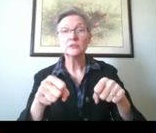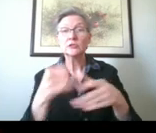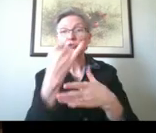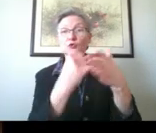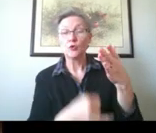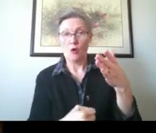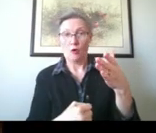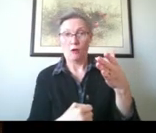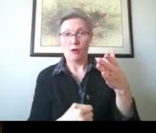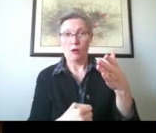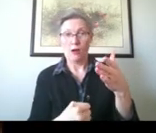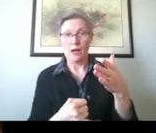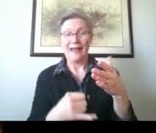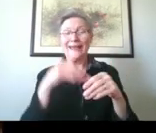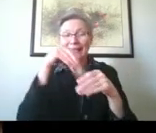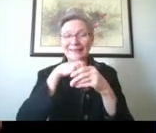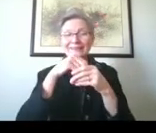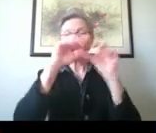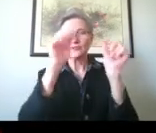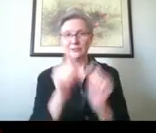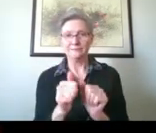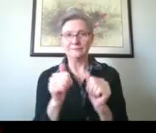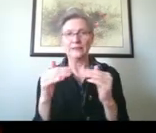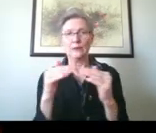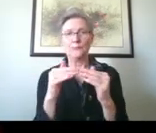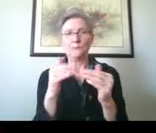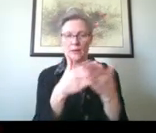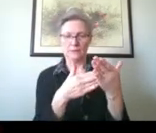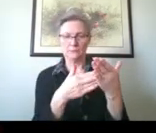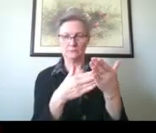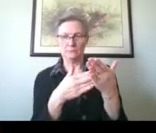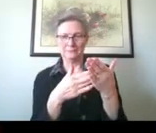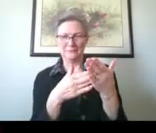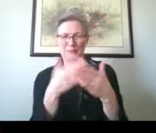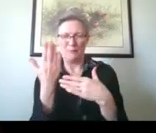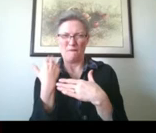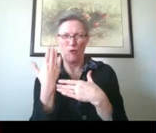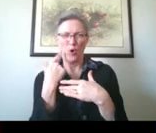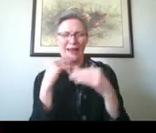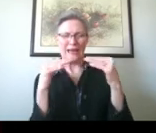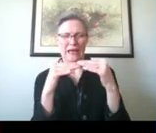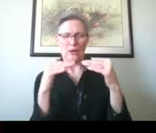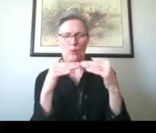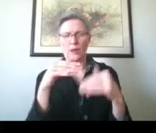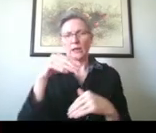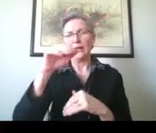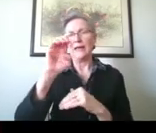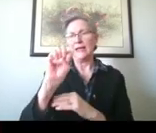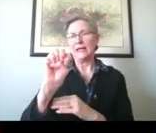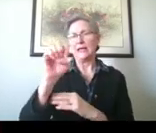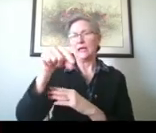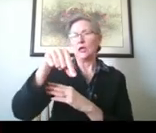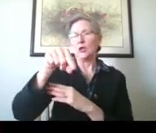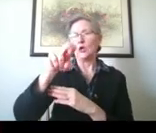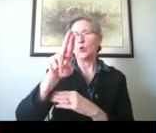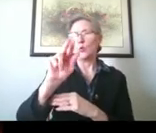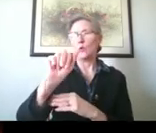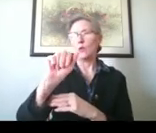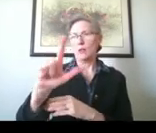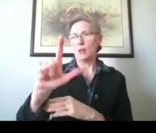draw in equal parts, okay? So like we talked about before, equal means fair, right? You have the same